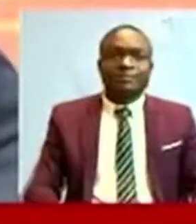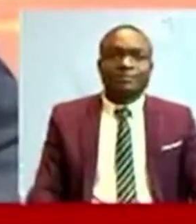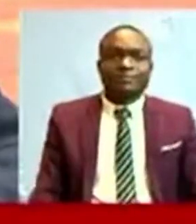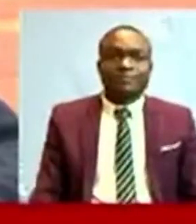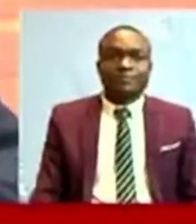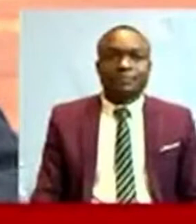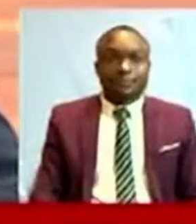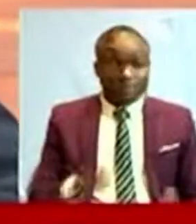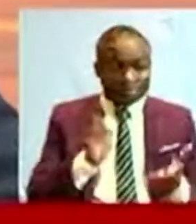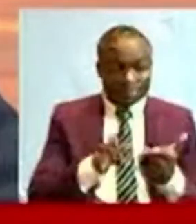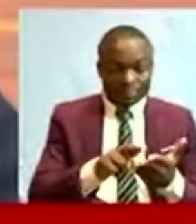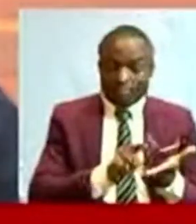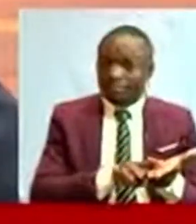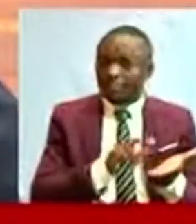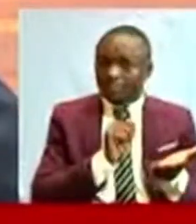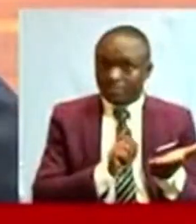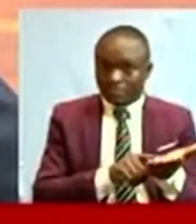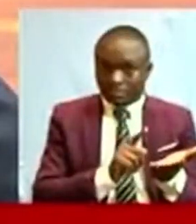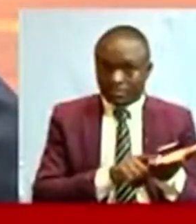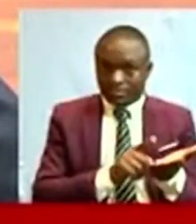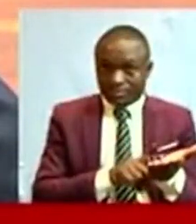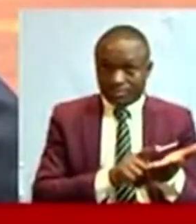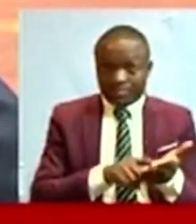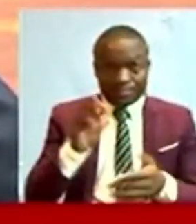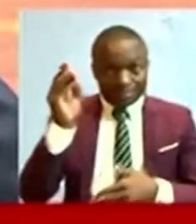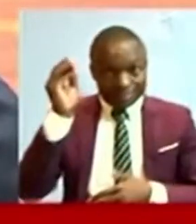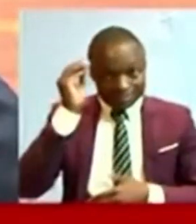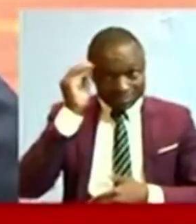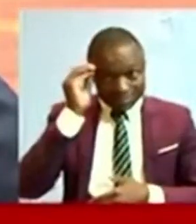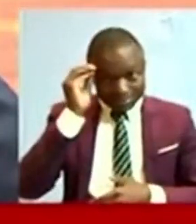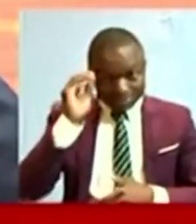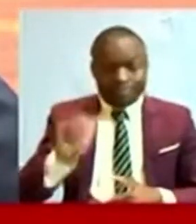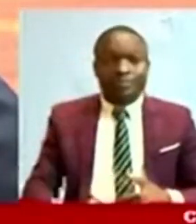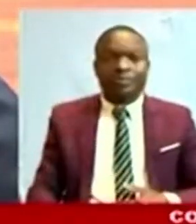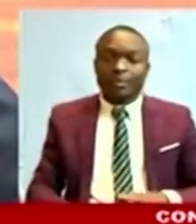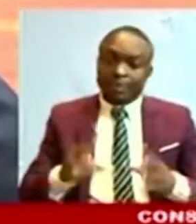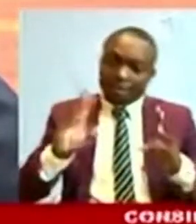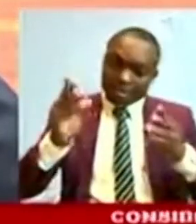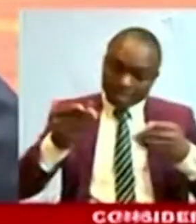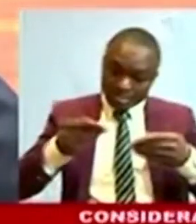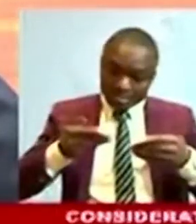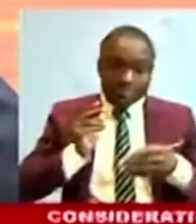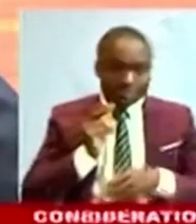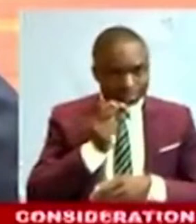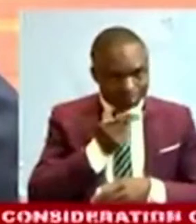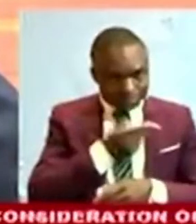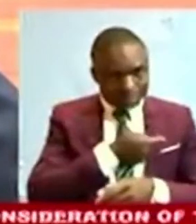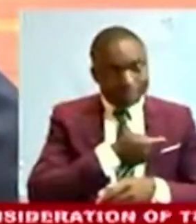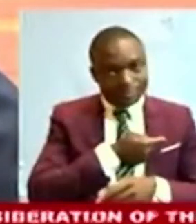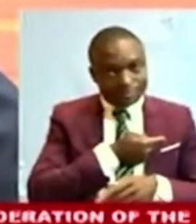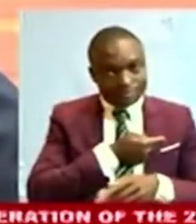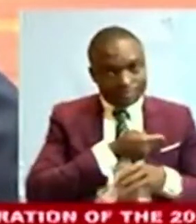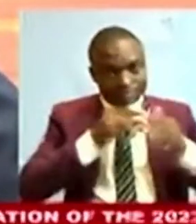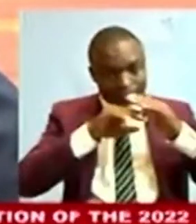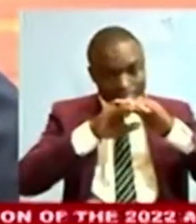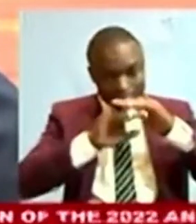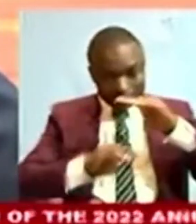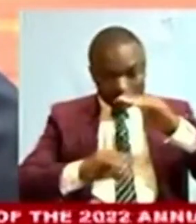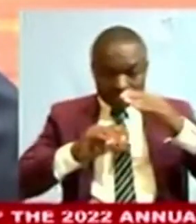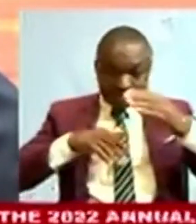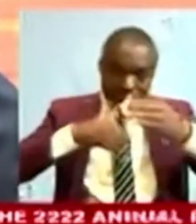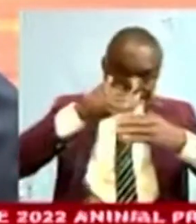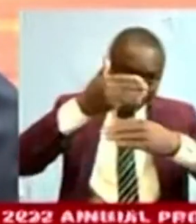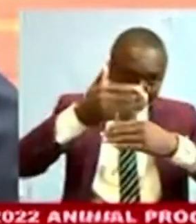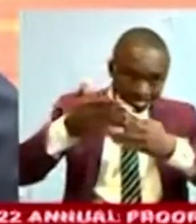this report, Chair, as you know, gives us the fact that under the outcome of